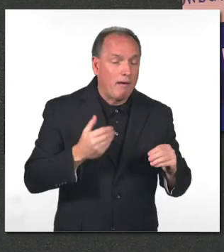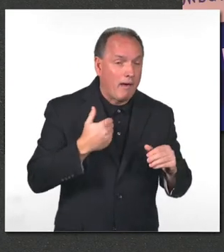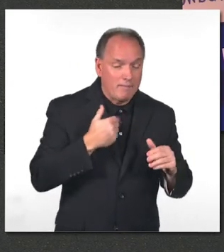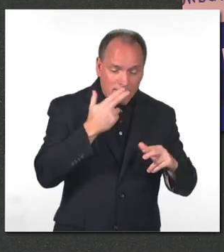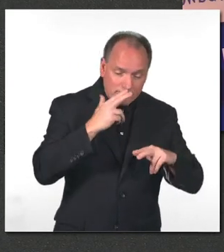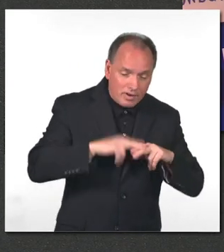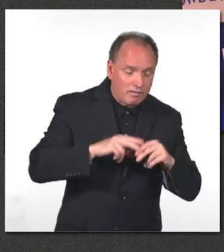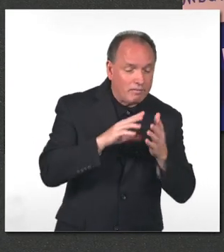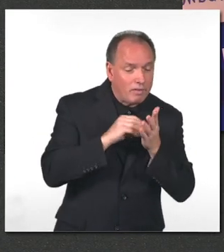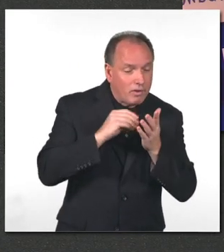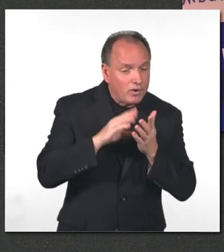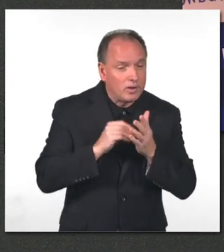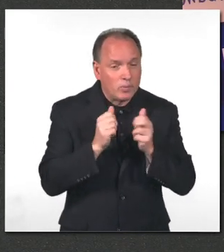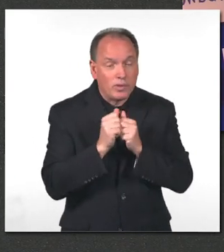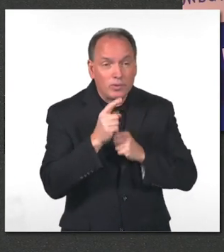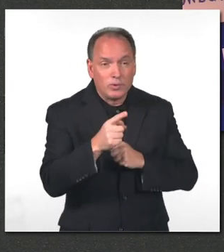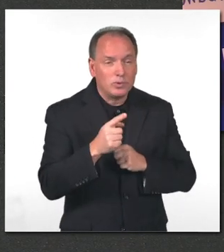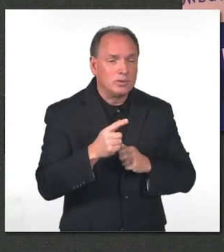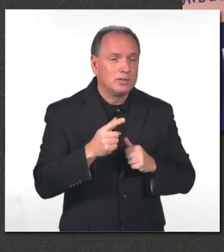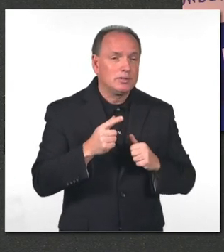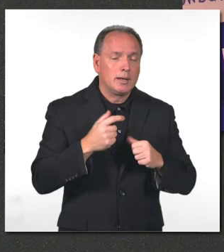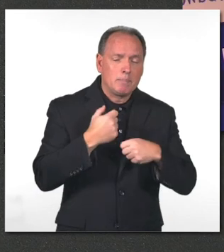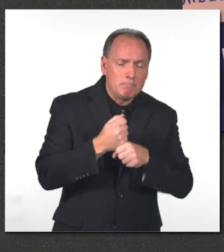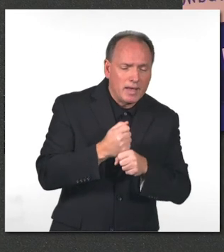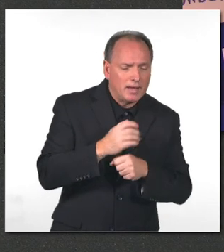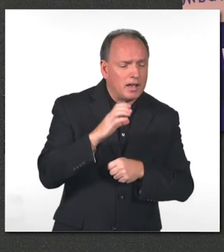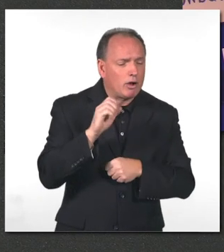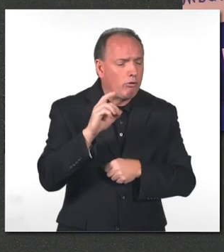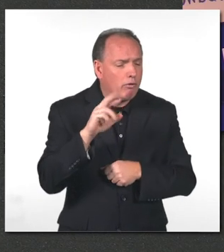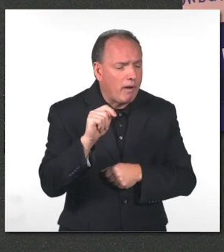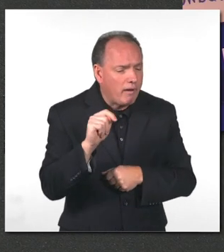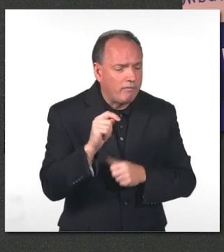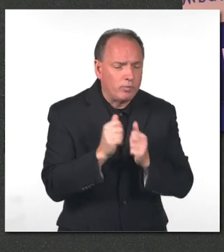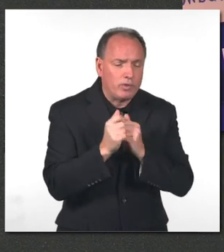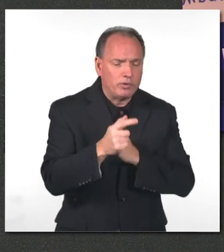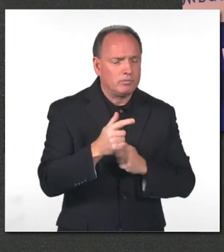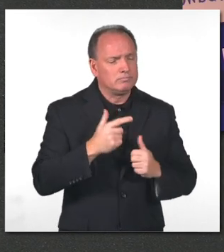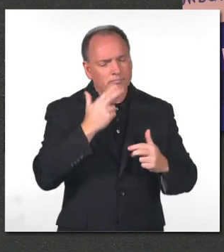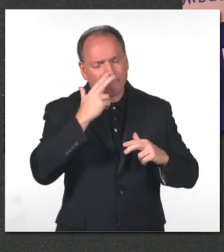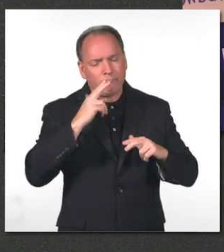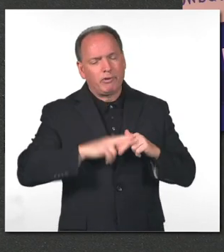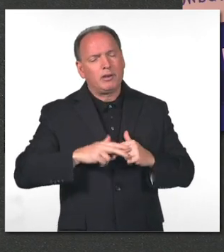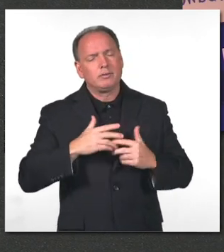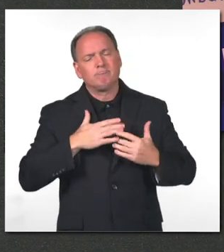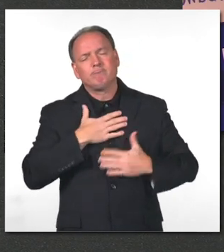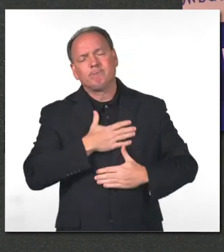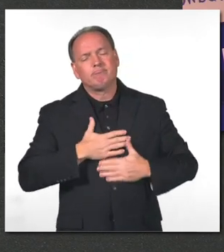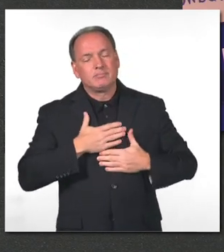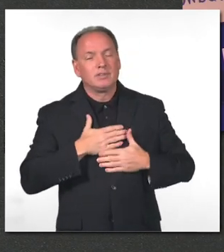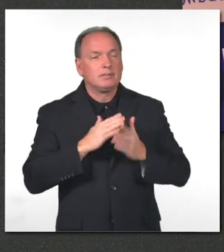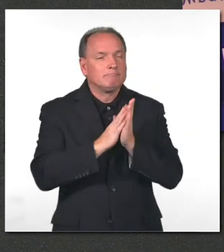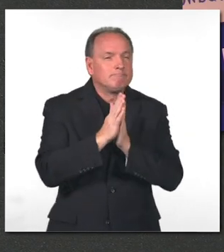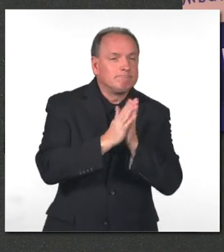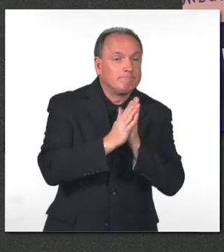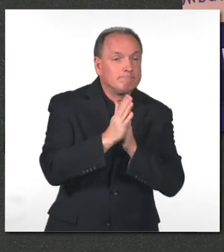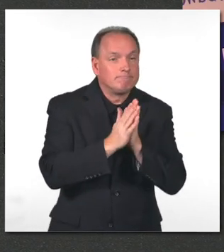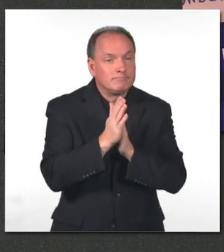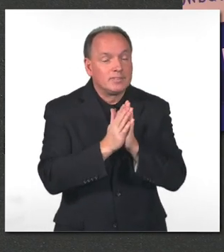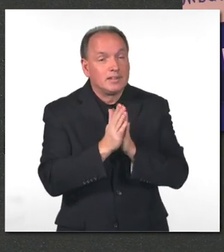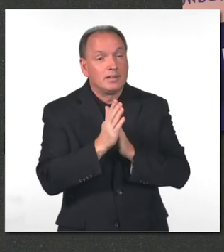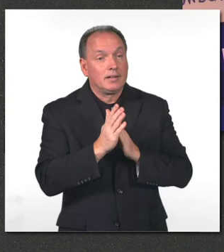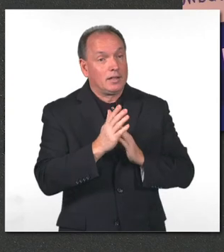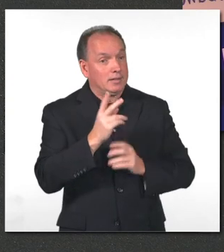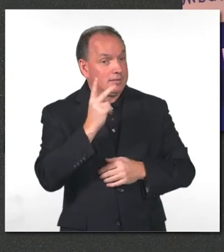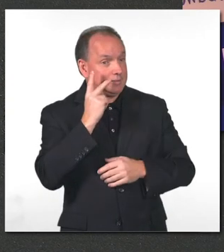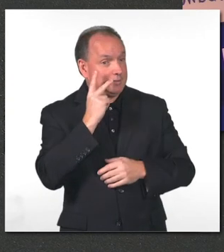fun learning with you and making a craft with you. And I can't wait to spend another time with you